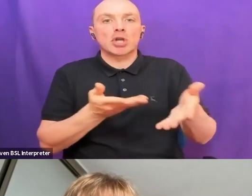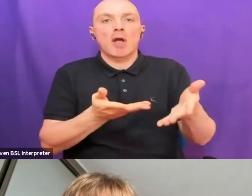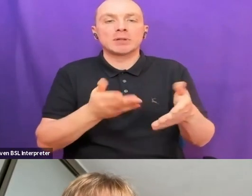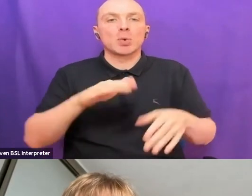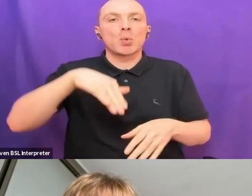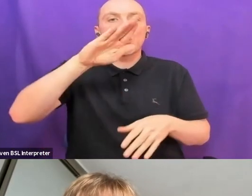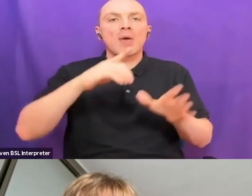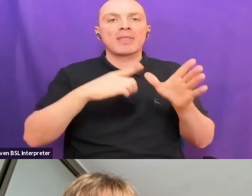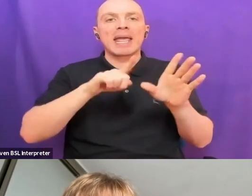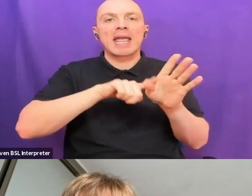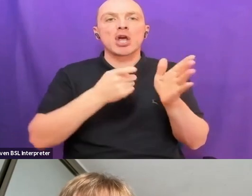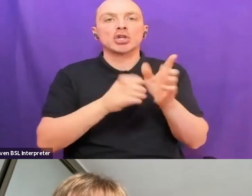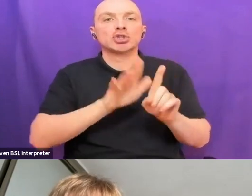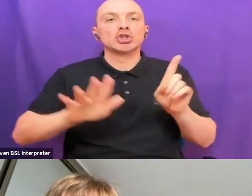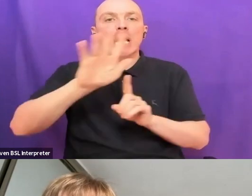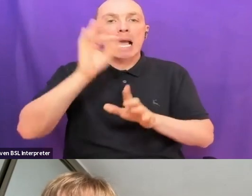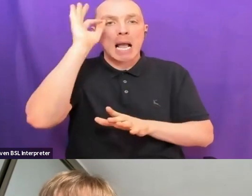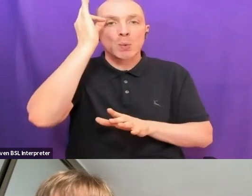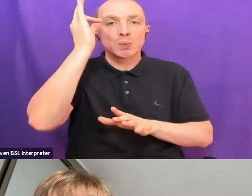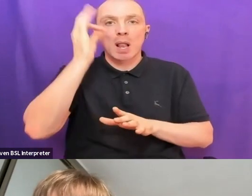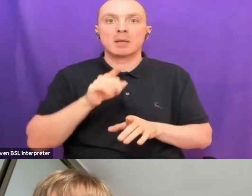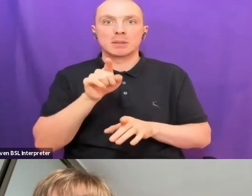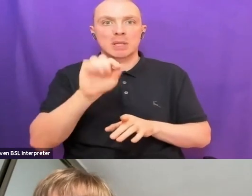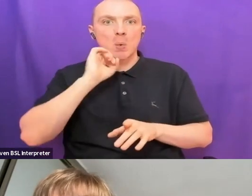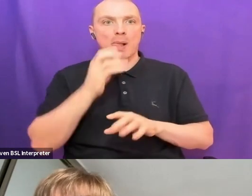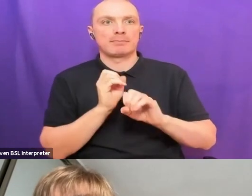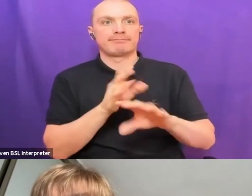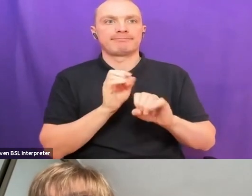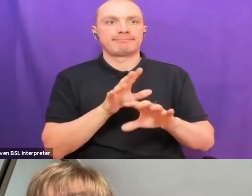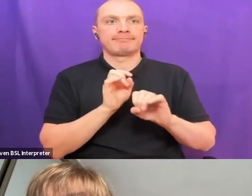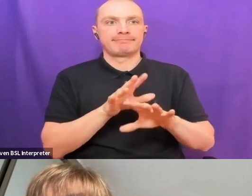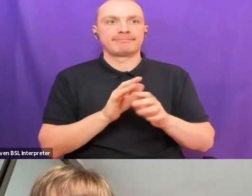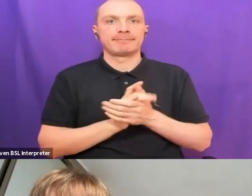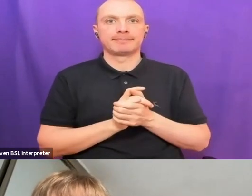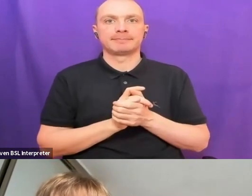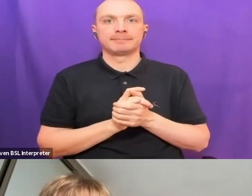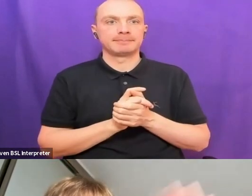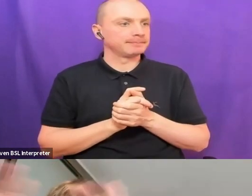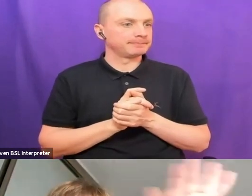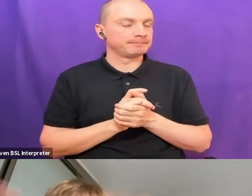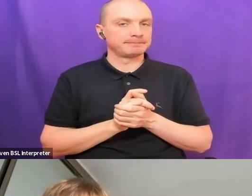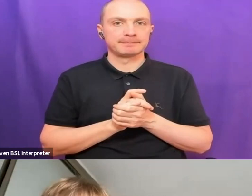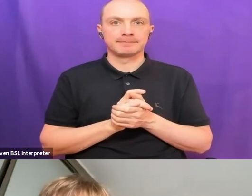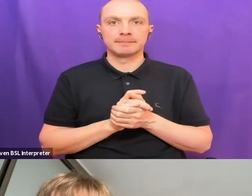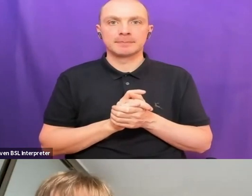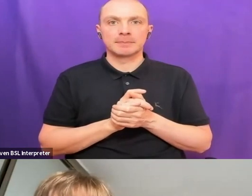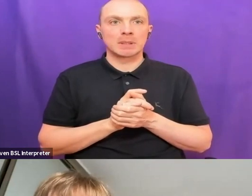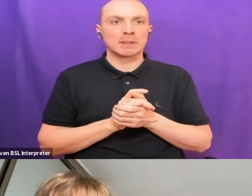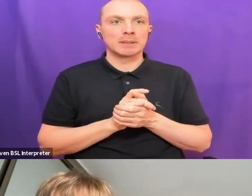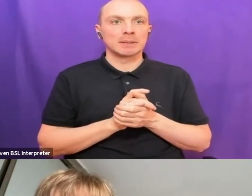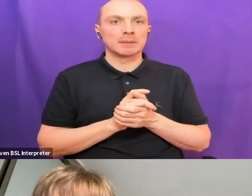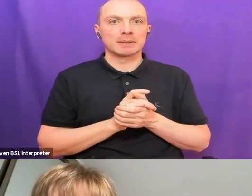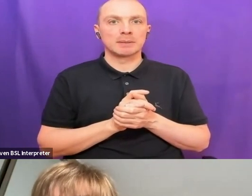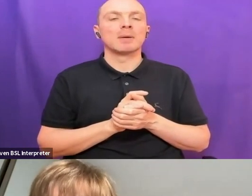happening in that location. Rona. Thanks, Emma. I've got a request. So in 10 minutes time, would you kind of wave about so that I know when